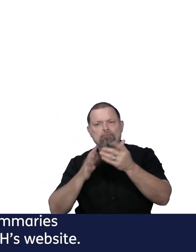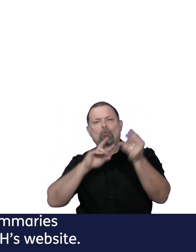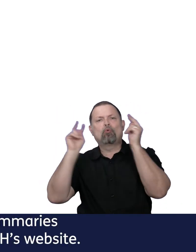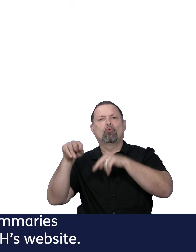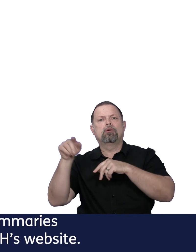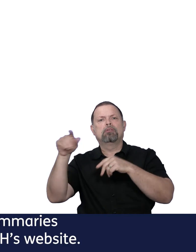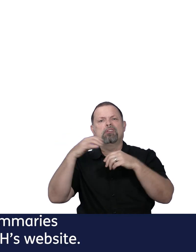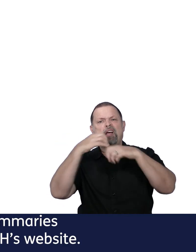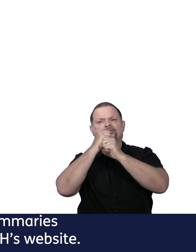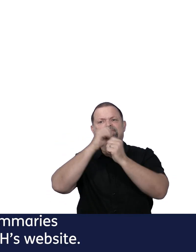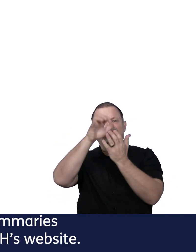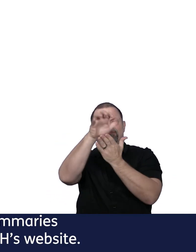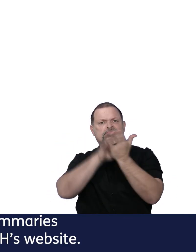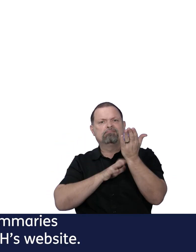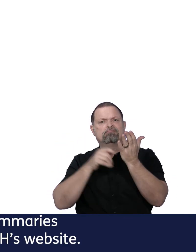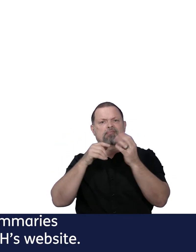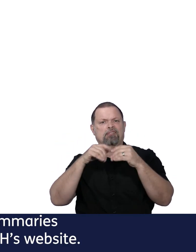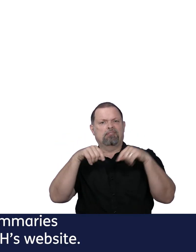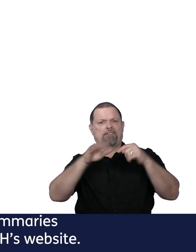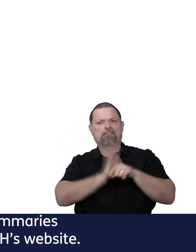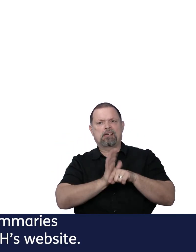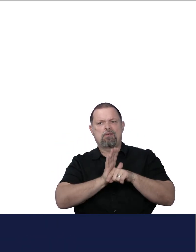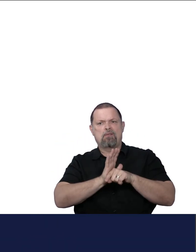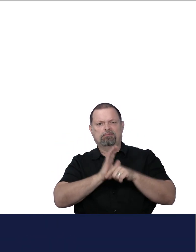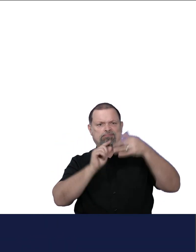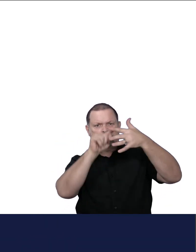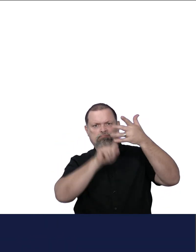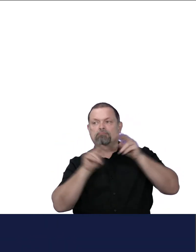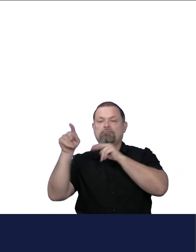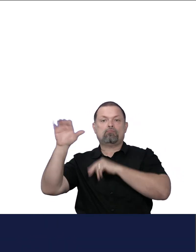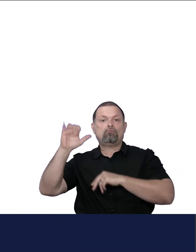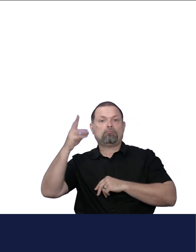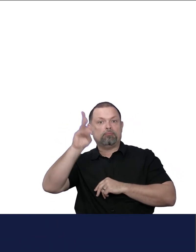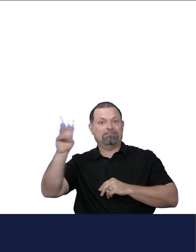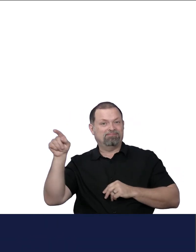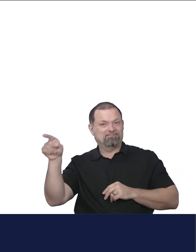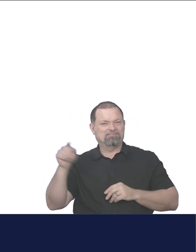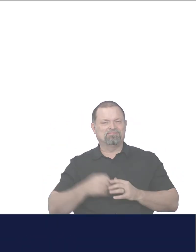go to the written summaries of these videos on Arch's website.